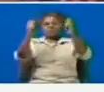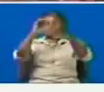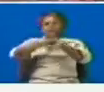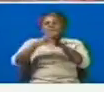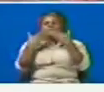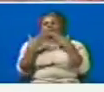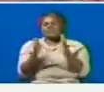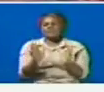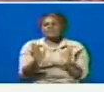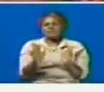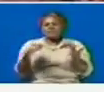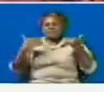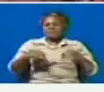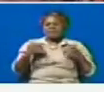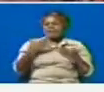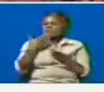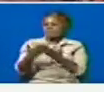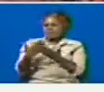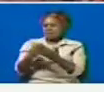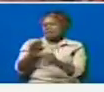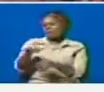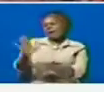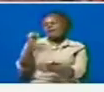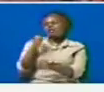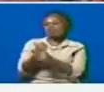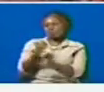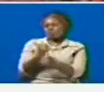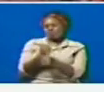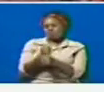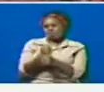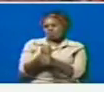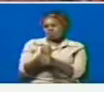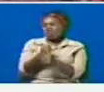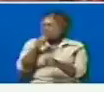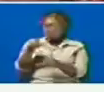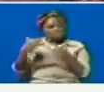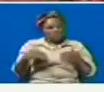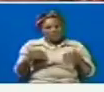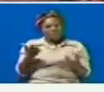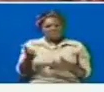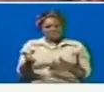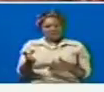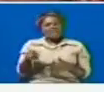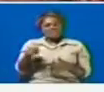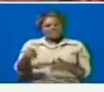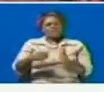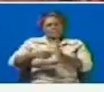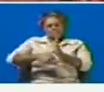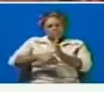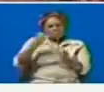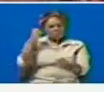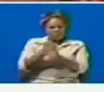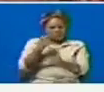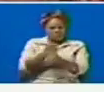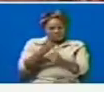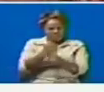and I thank the players for what they have done. If it were not for them and to putting the great work